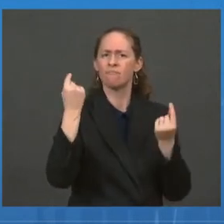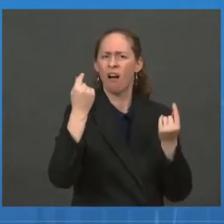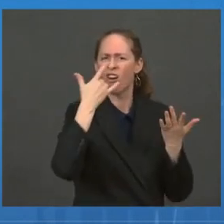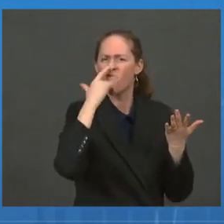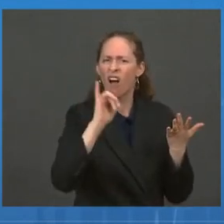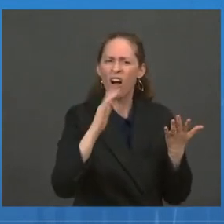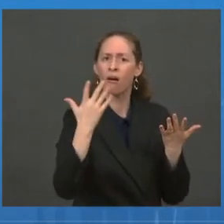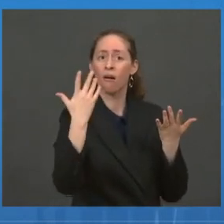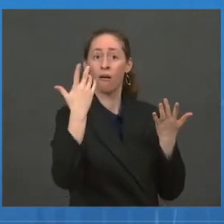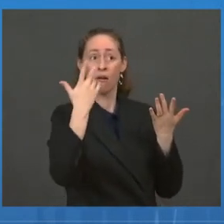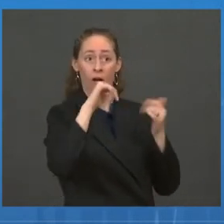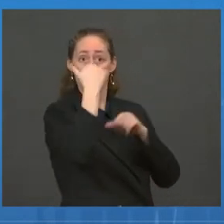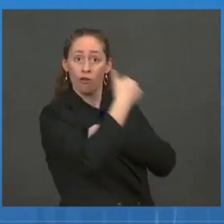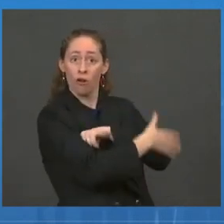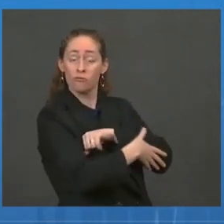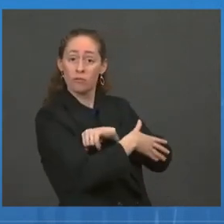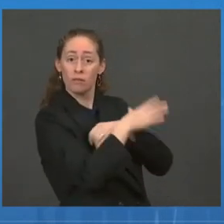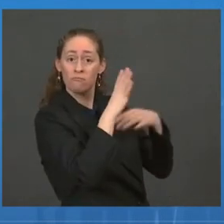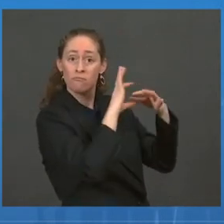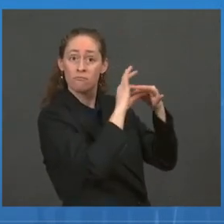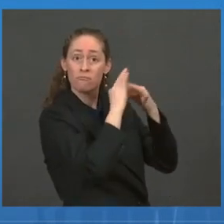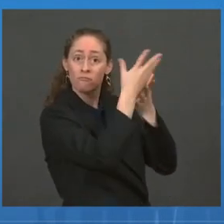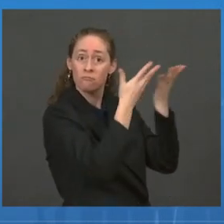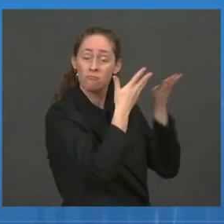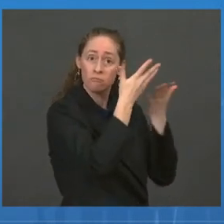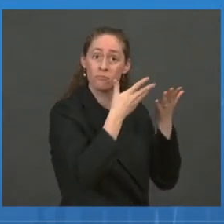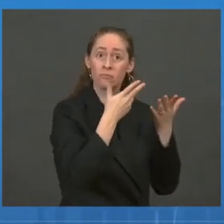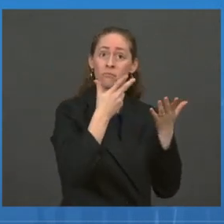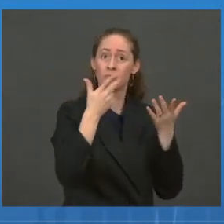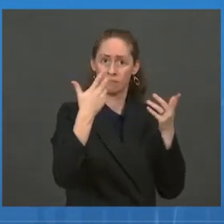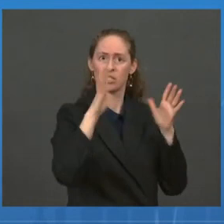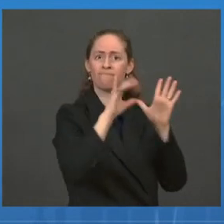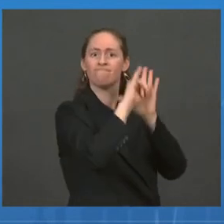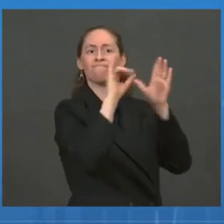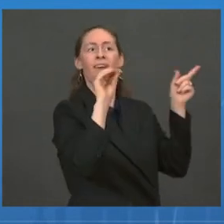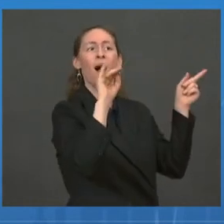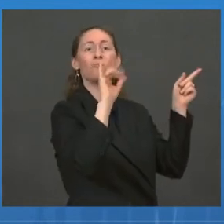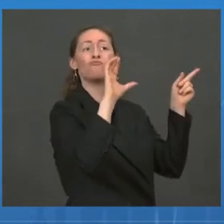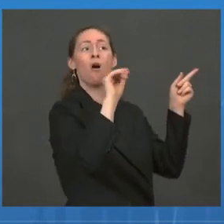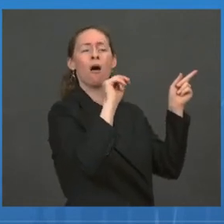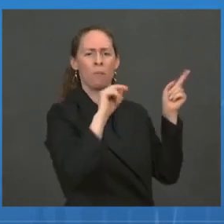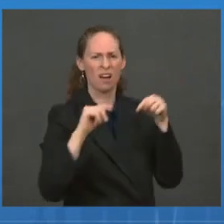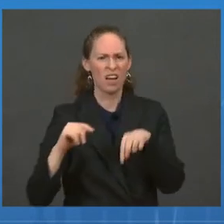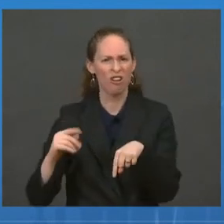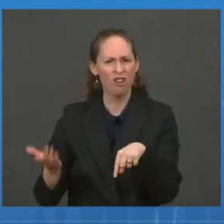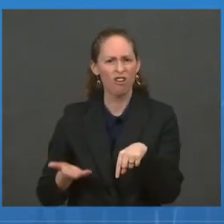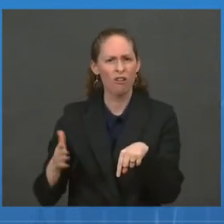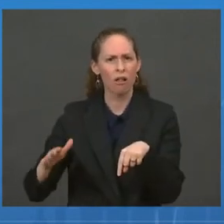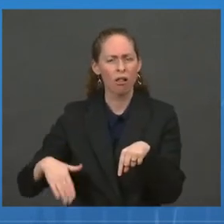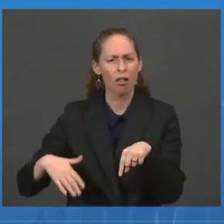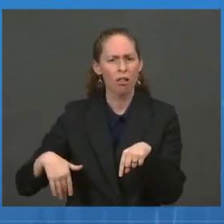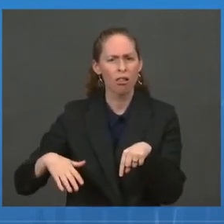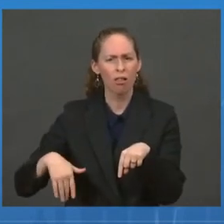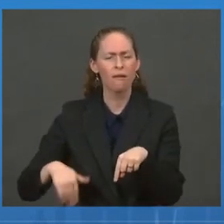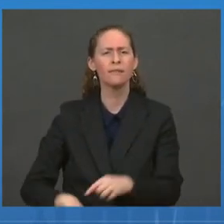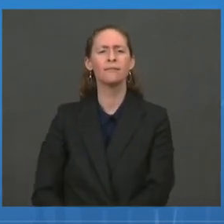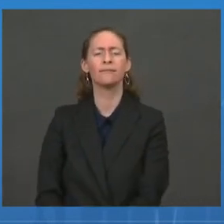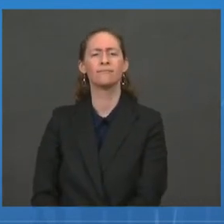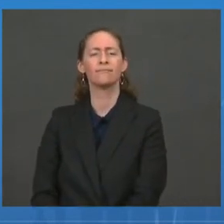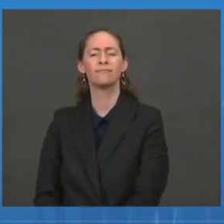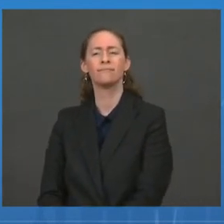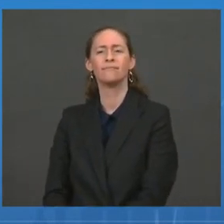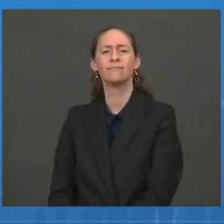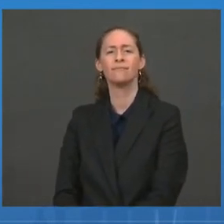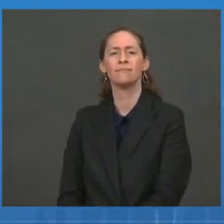um and then for jeff you talked about this a bit but companies have said it'll take less than 100 days for a variant specific vaccine which is three months but